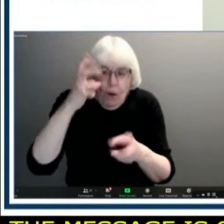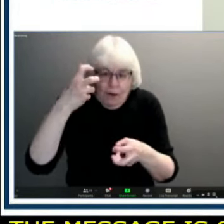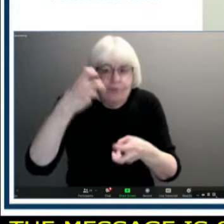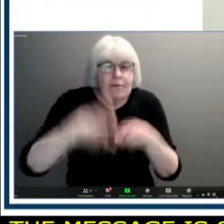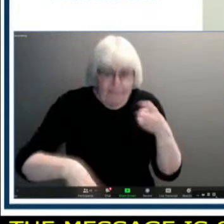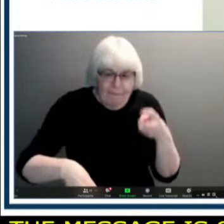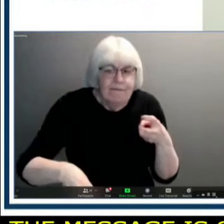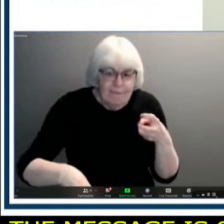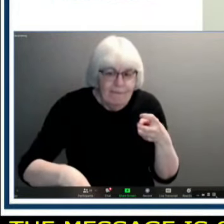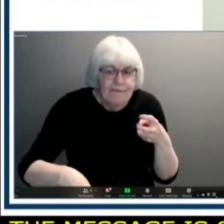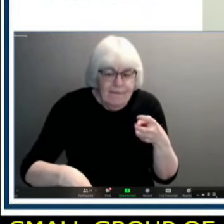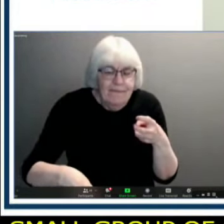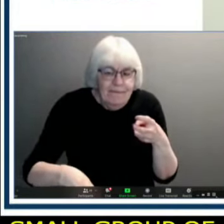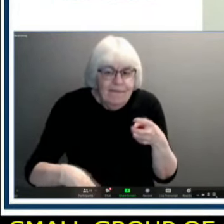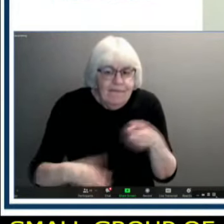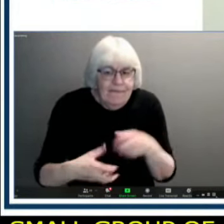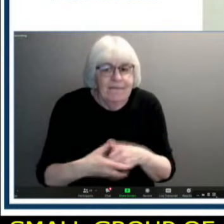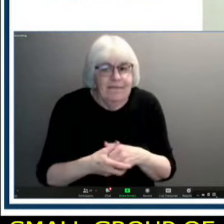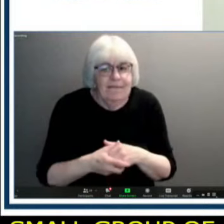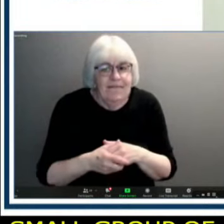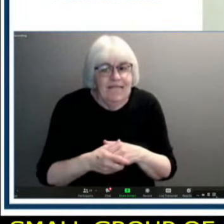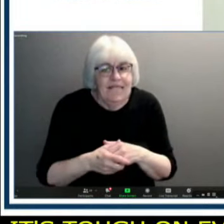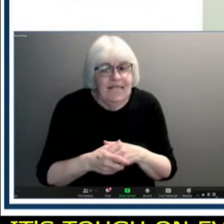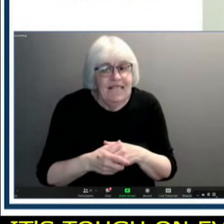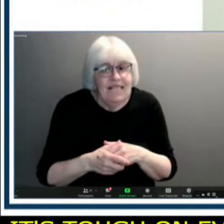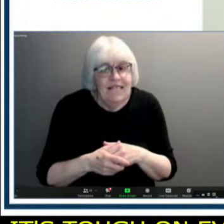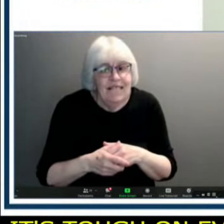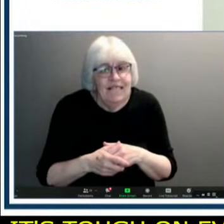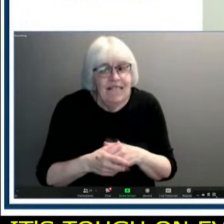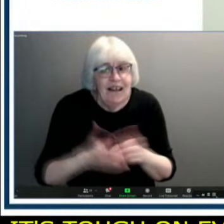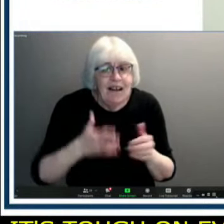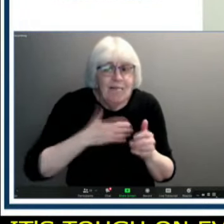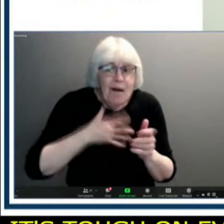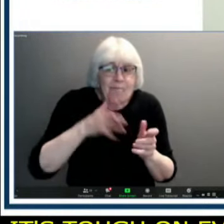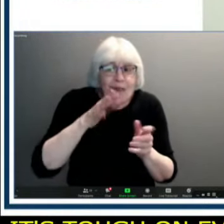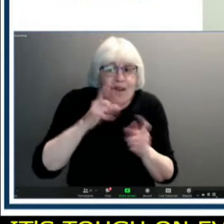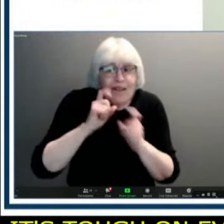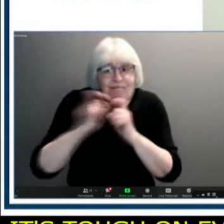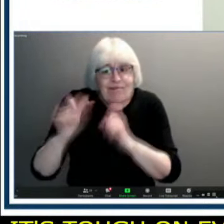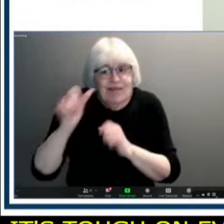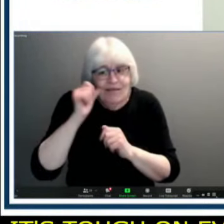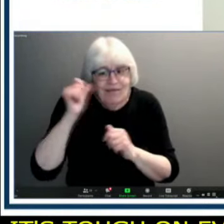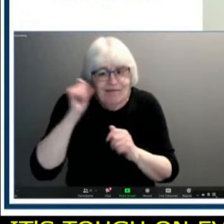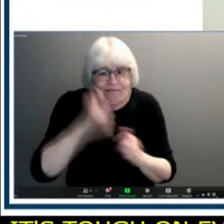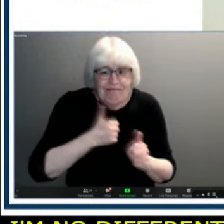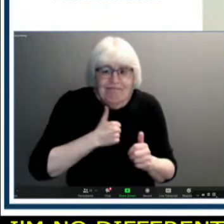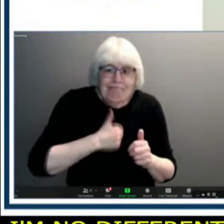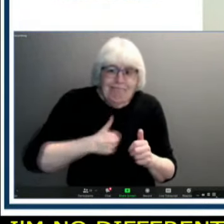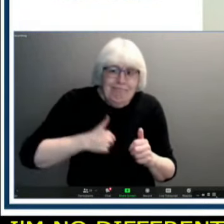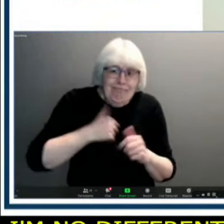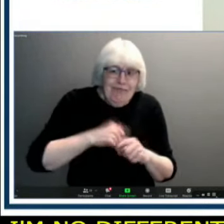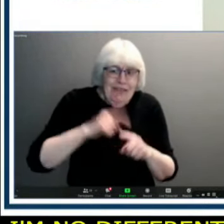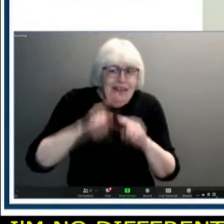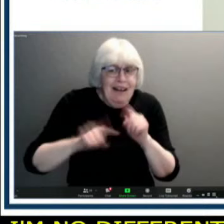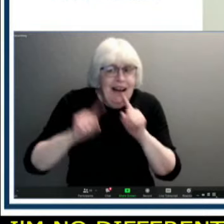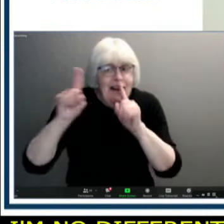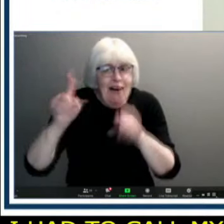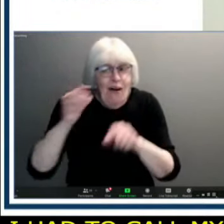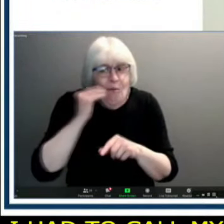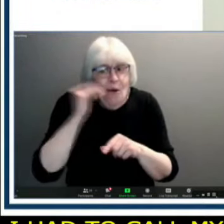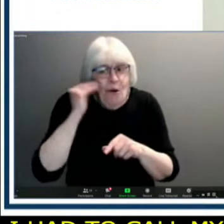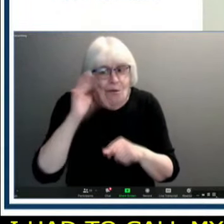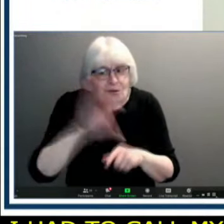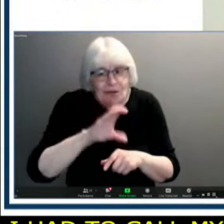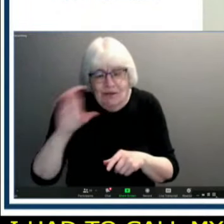I'm no different. I had to call my mother yesterday and tell her we couldn't come for Christmas dinner. That's a tough call, no matter who you are.